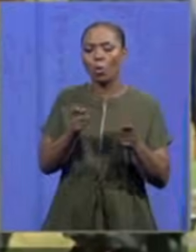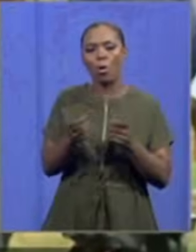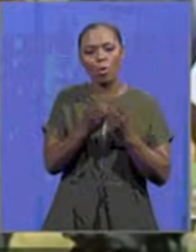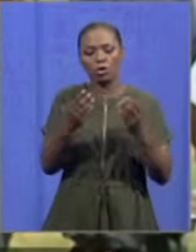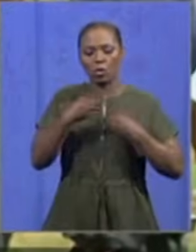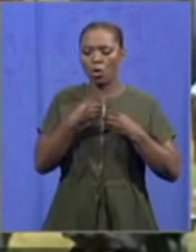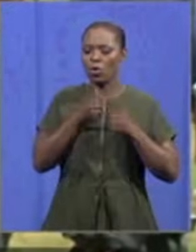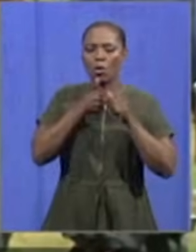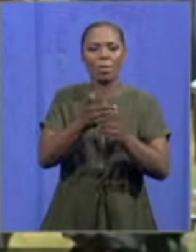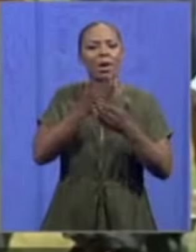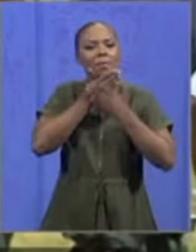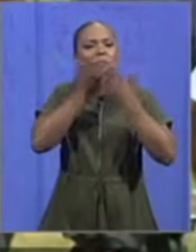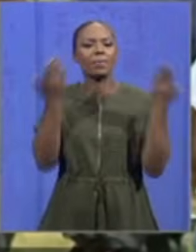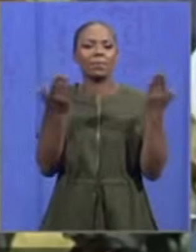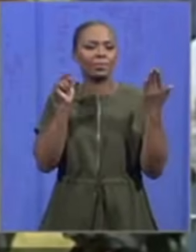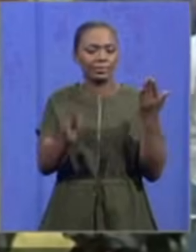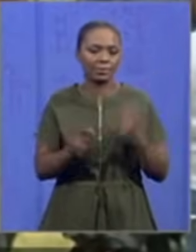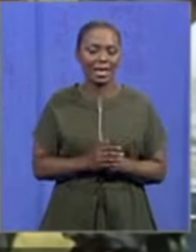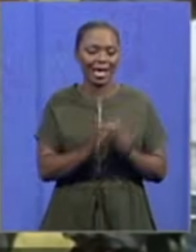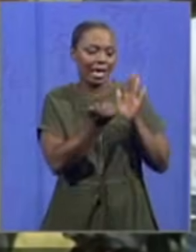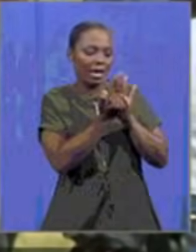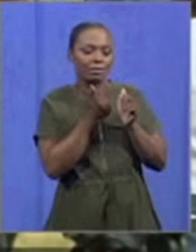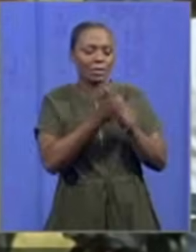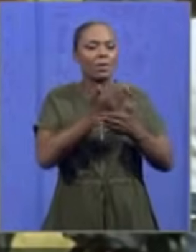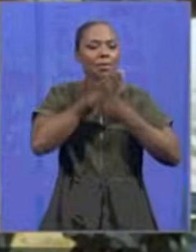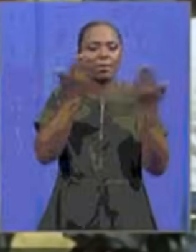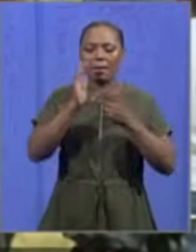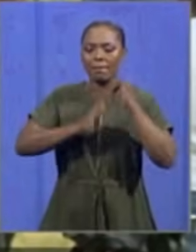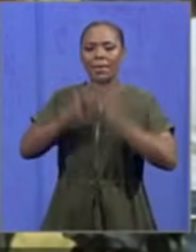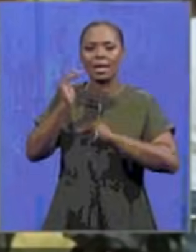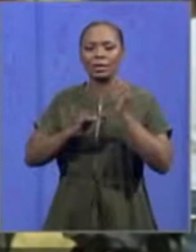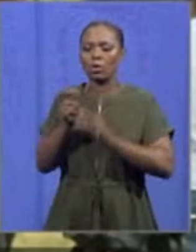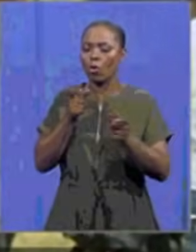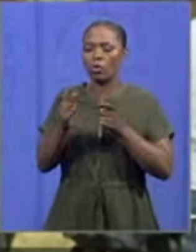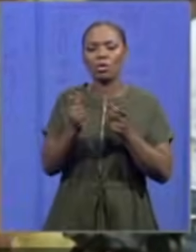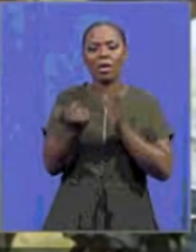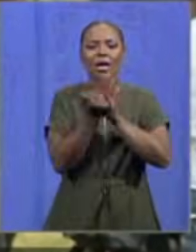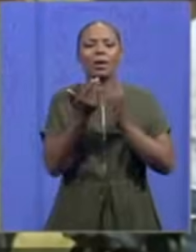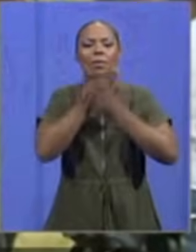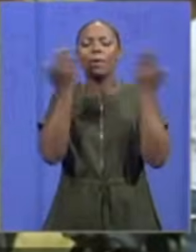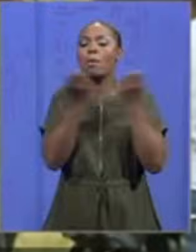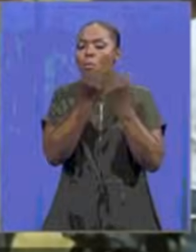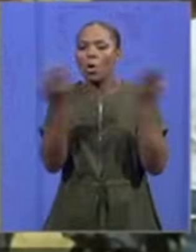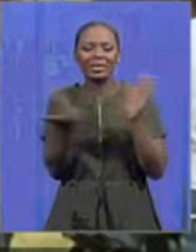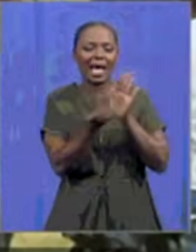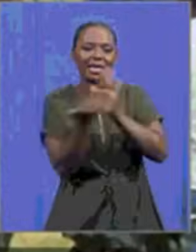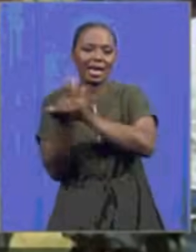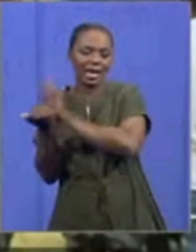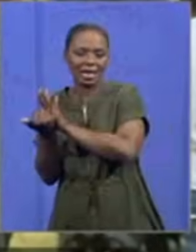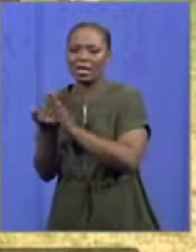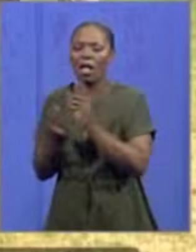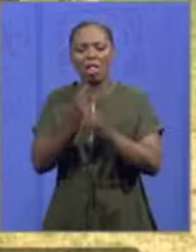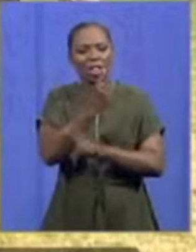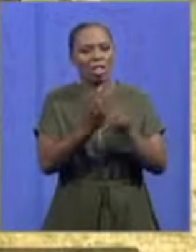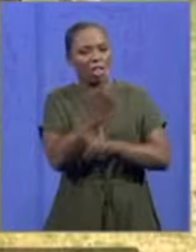comply in terms of the Fire Brigade Act, they don't comply with the Building Control Act, they don't comply with many of the bylaw acts and all of